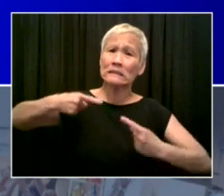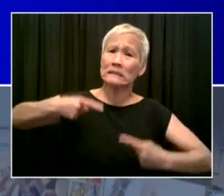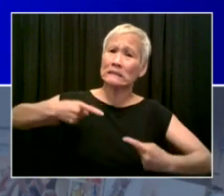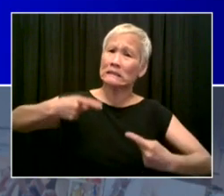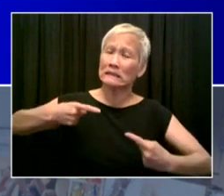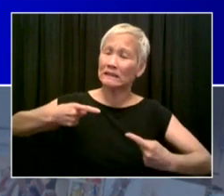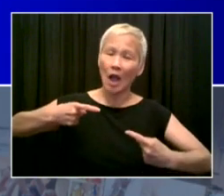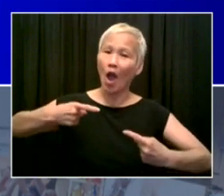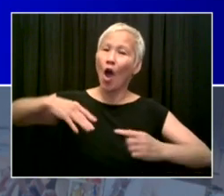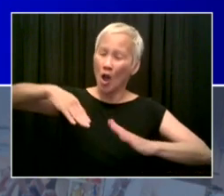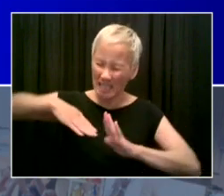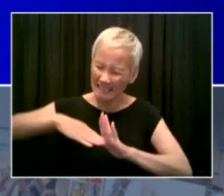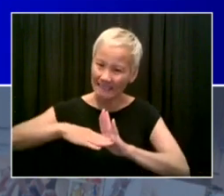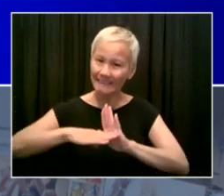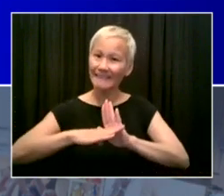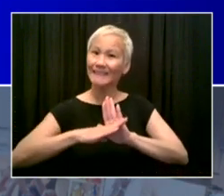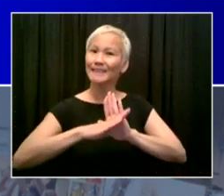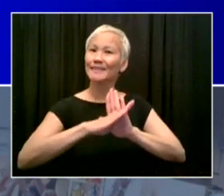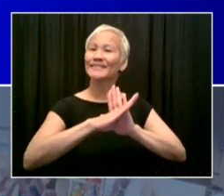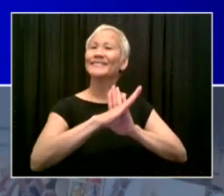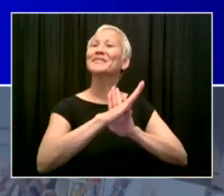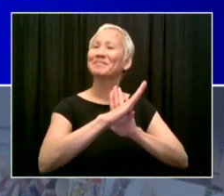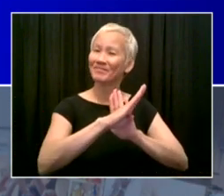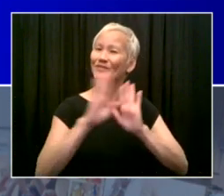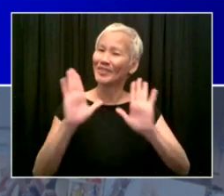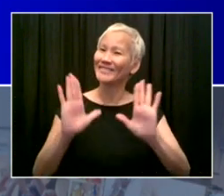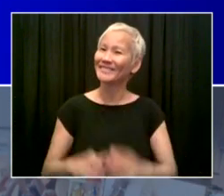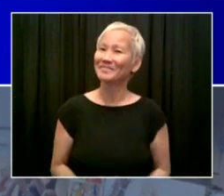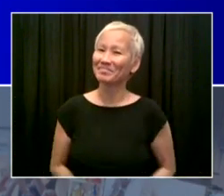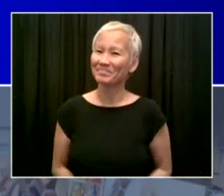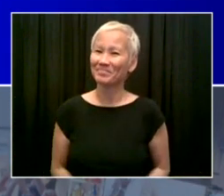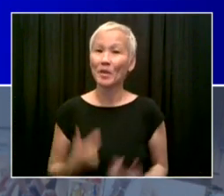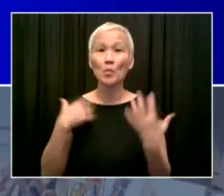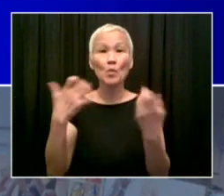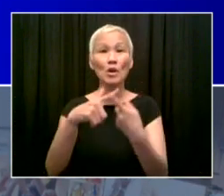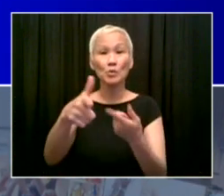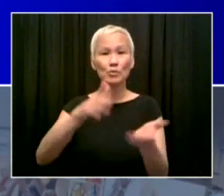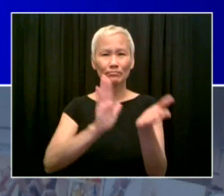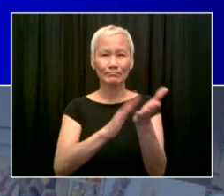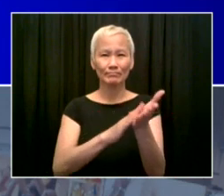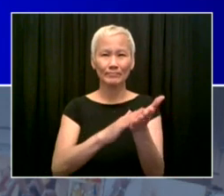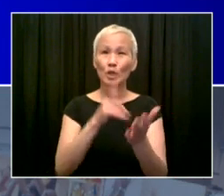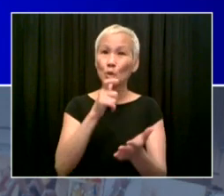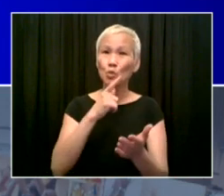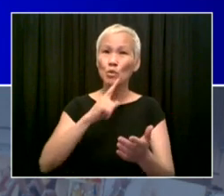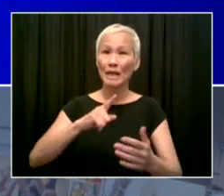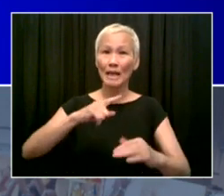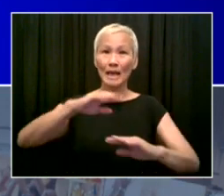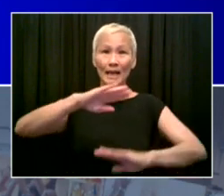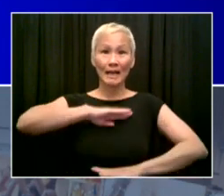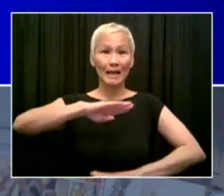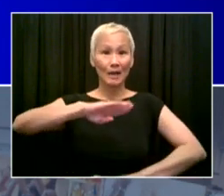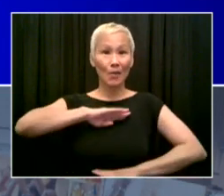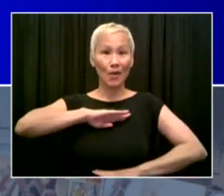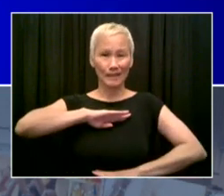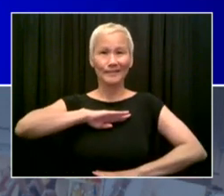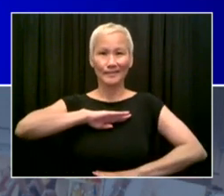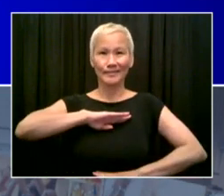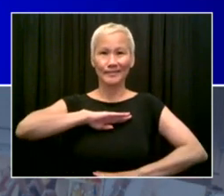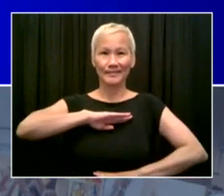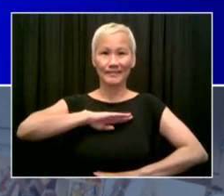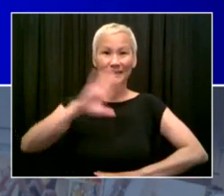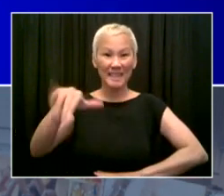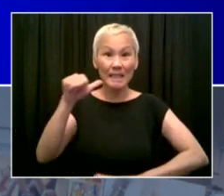Donnarumma, the goalkeeper for the Italian team. Amazing effort. Forza Donnarumma, Forza Azzurri.